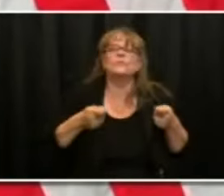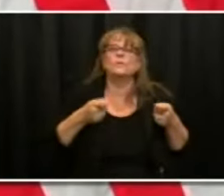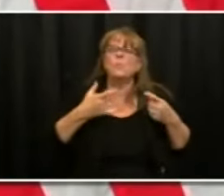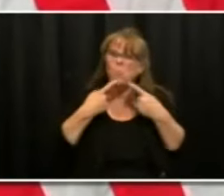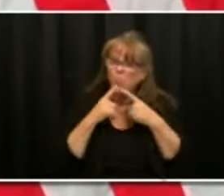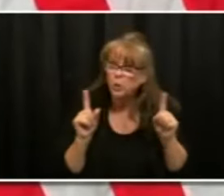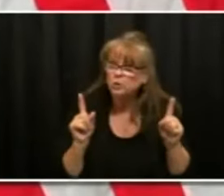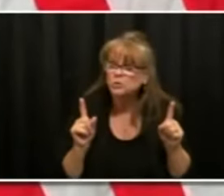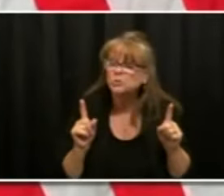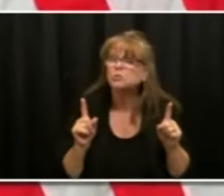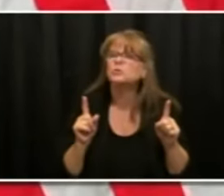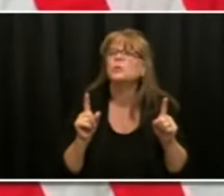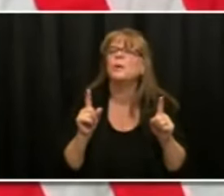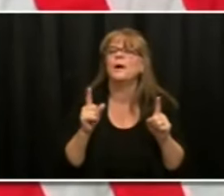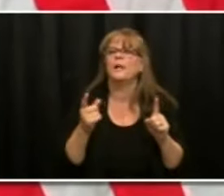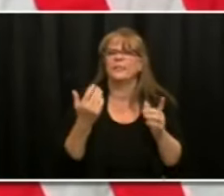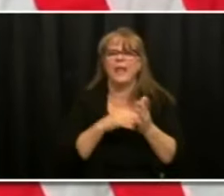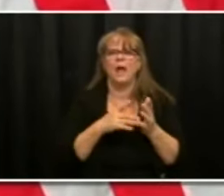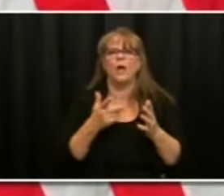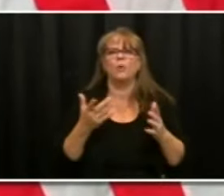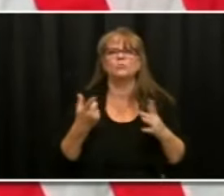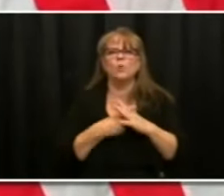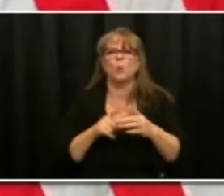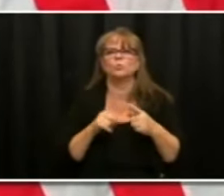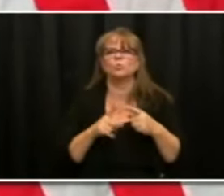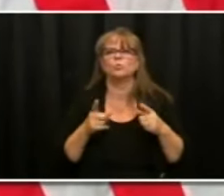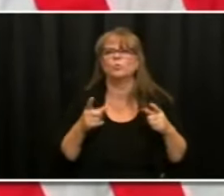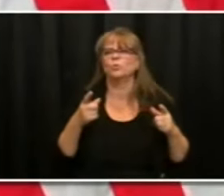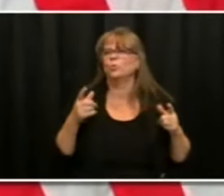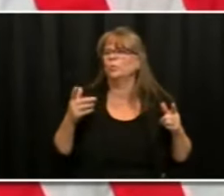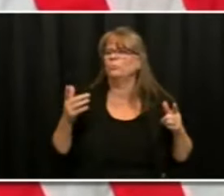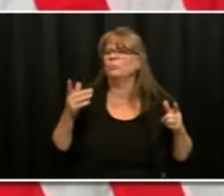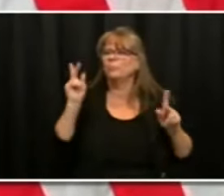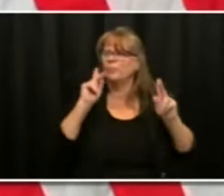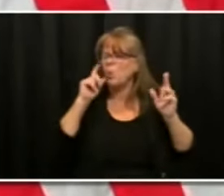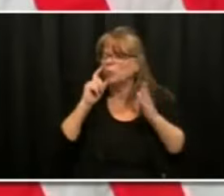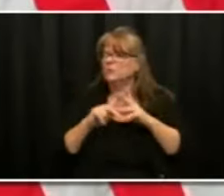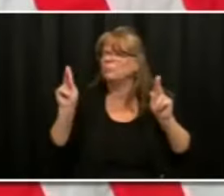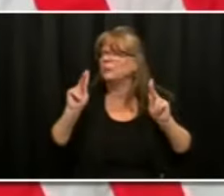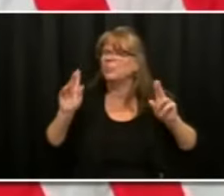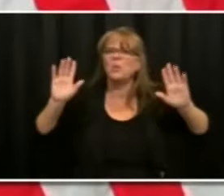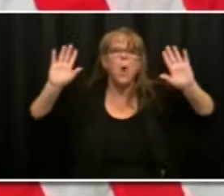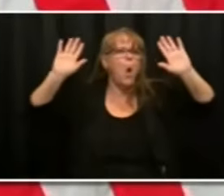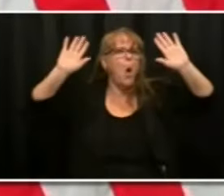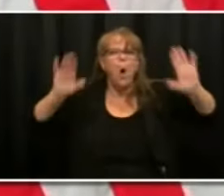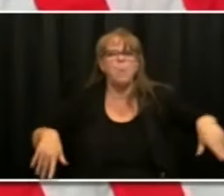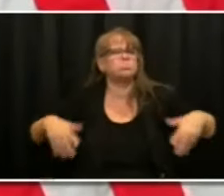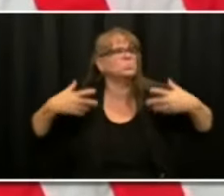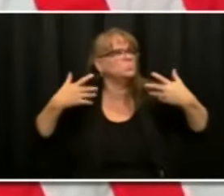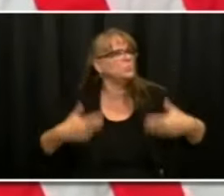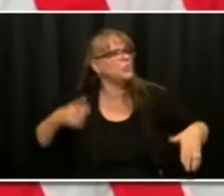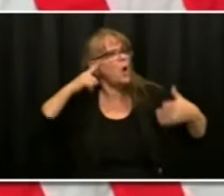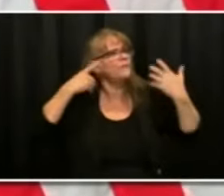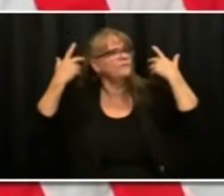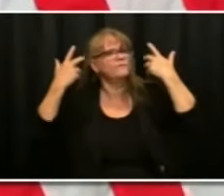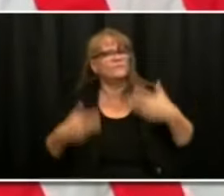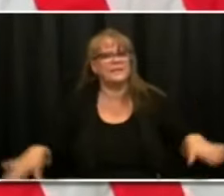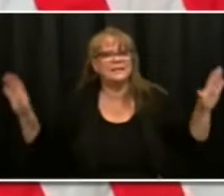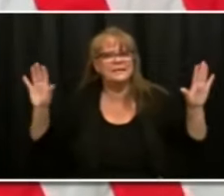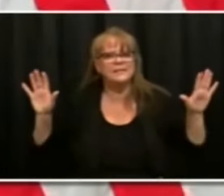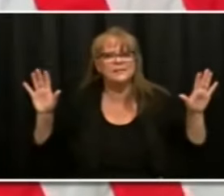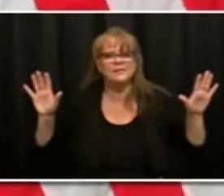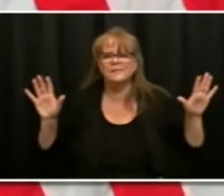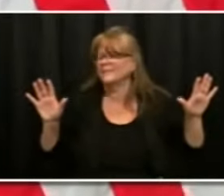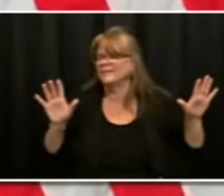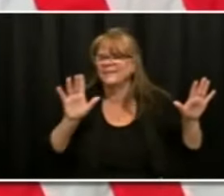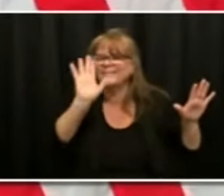too many Coloradans viewed coronavirus in the rearview mirror, and we need to get back to how we lived in July to be able to contain this